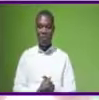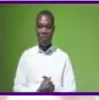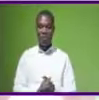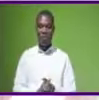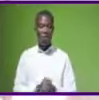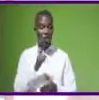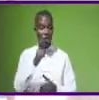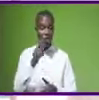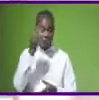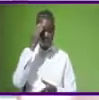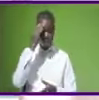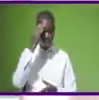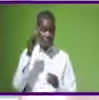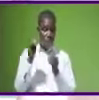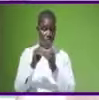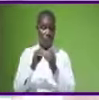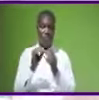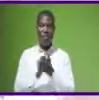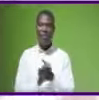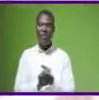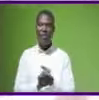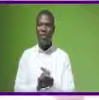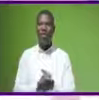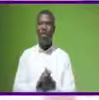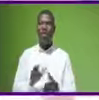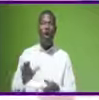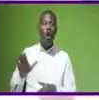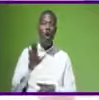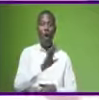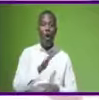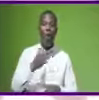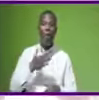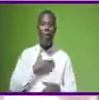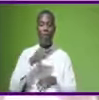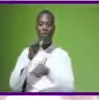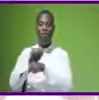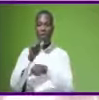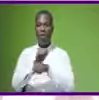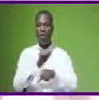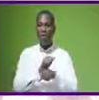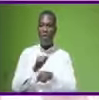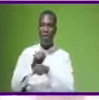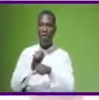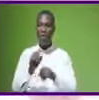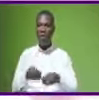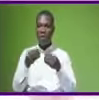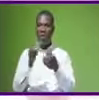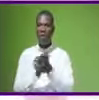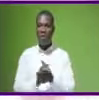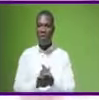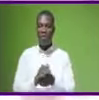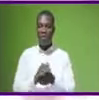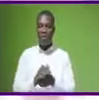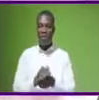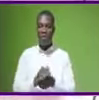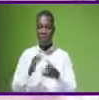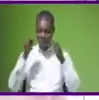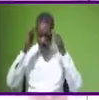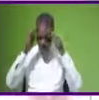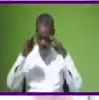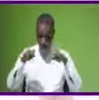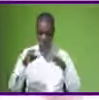Samone me pa. Mean you mean you now one am medisha once I am cremo for.